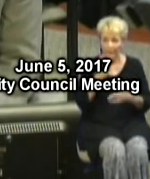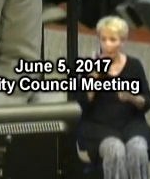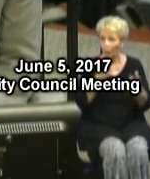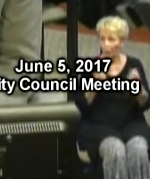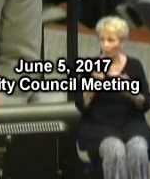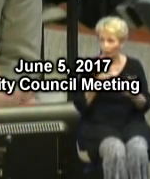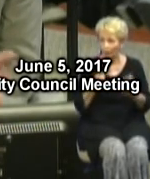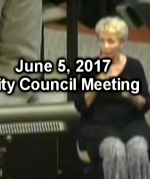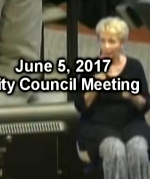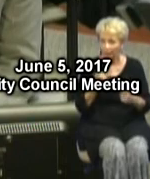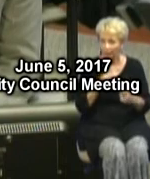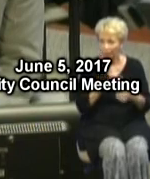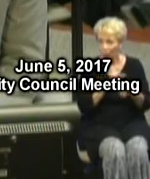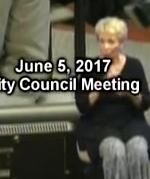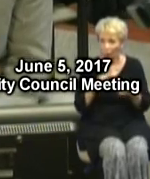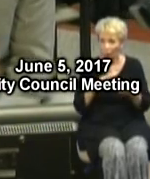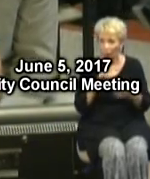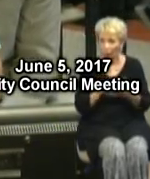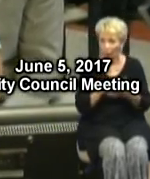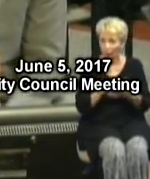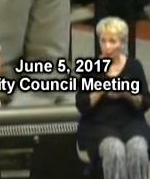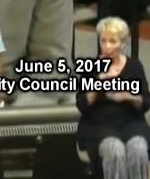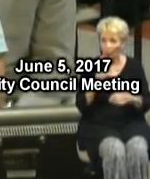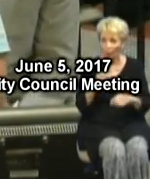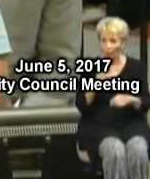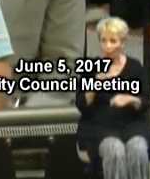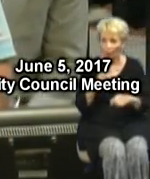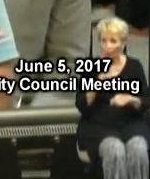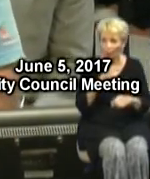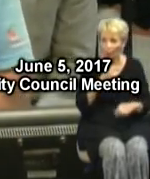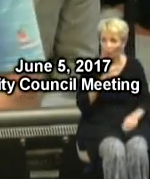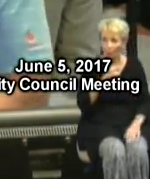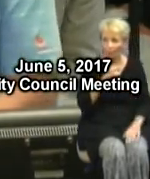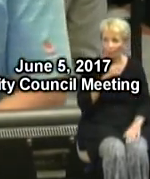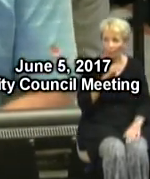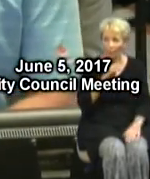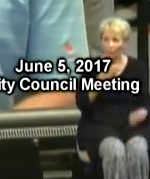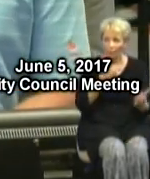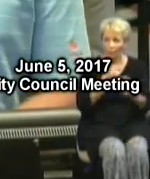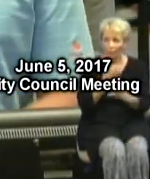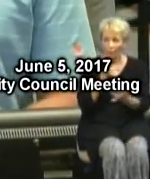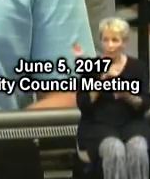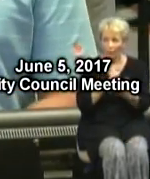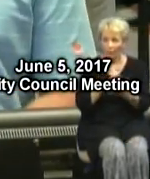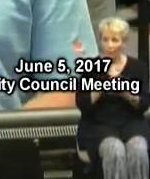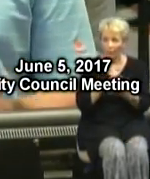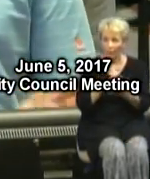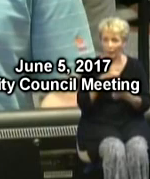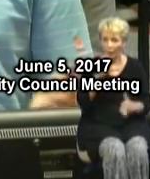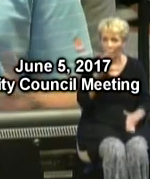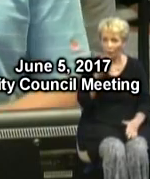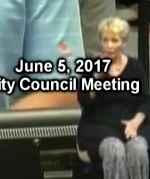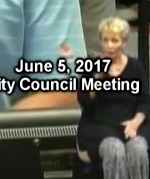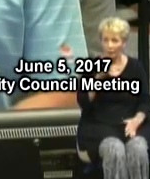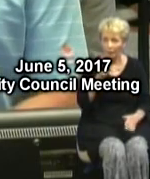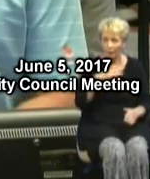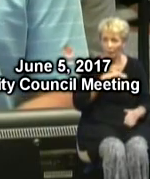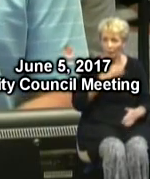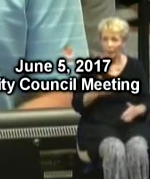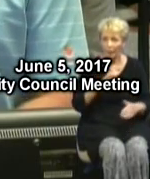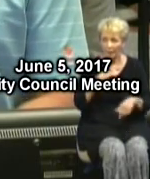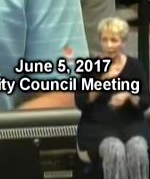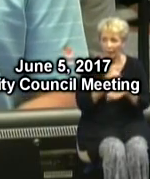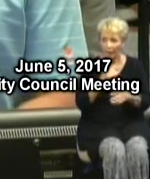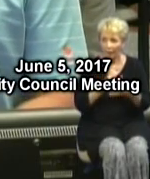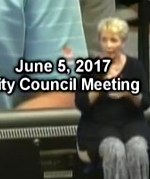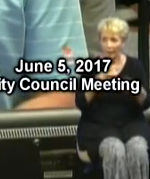questions. And with regard to the use of multimodal paths through the development, Crescent has committed to designate space